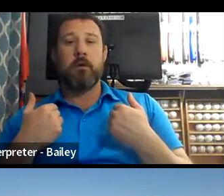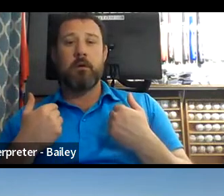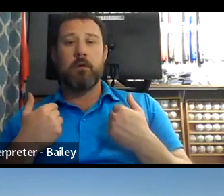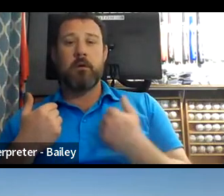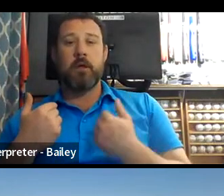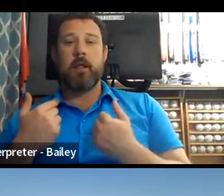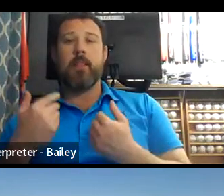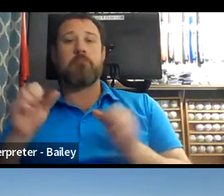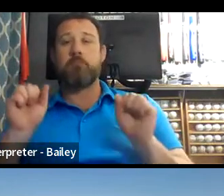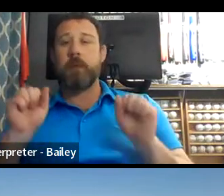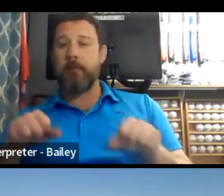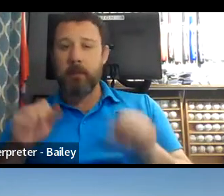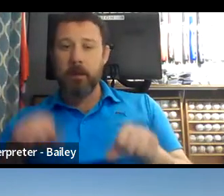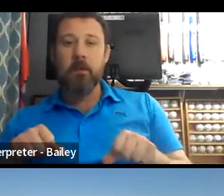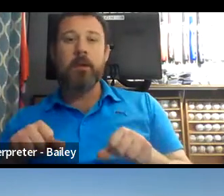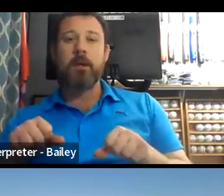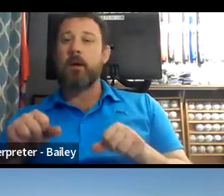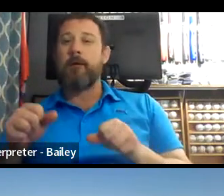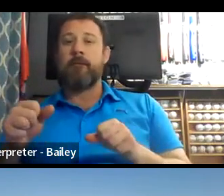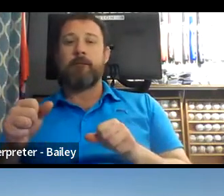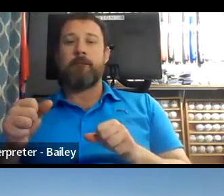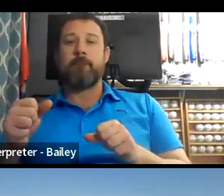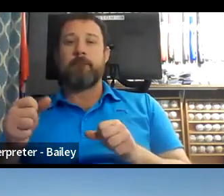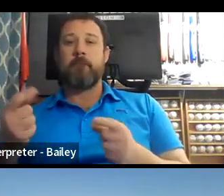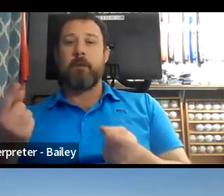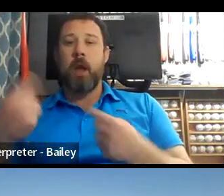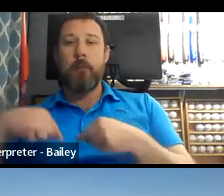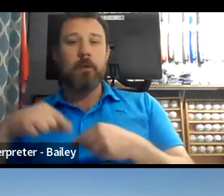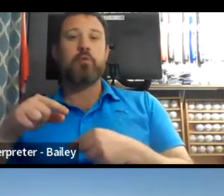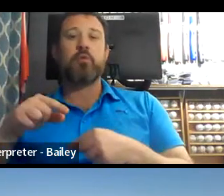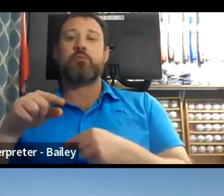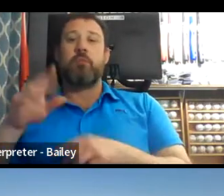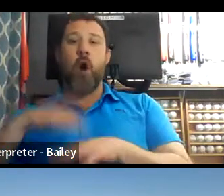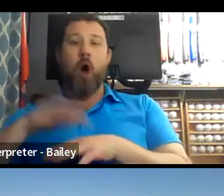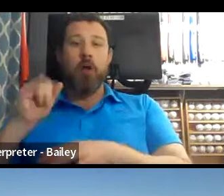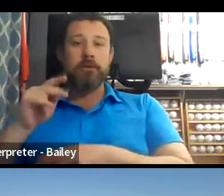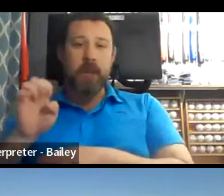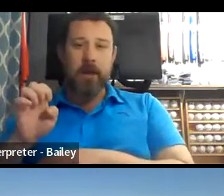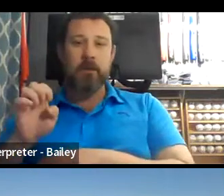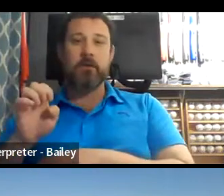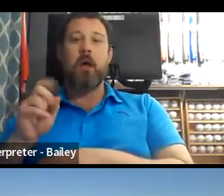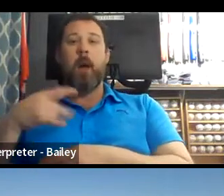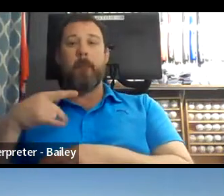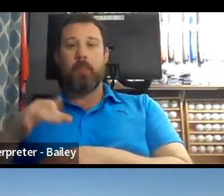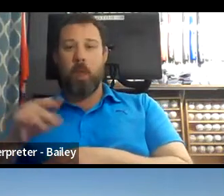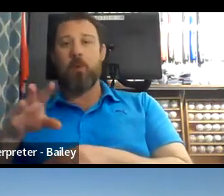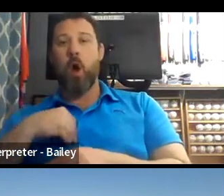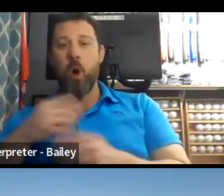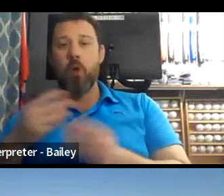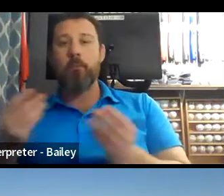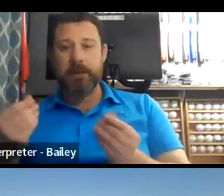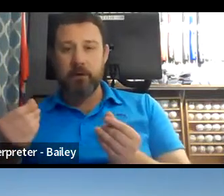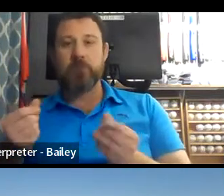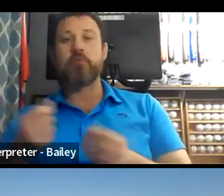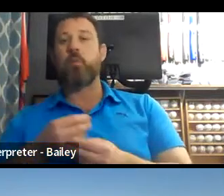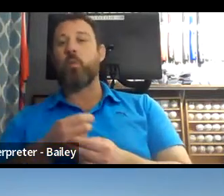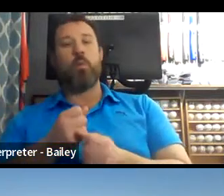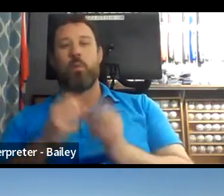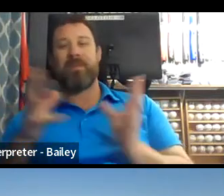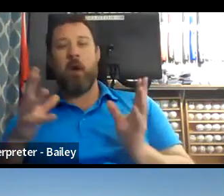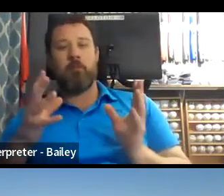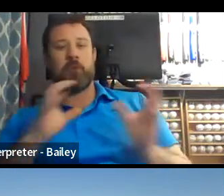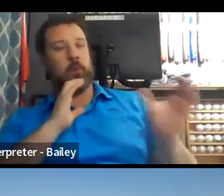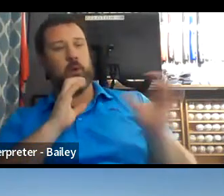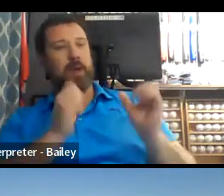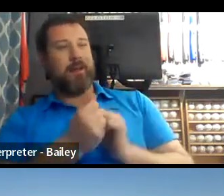they have the capability of coming to our on-site and uploading their own materials without actually talking to someone. So there's a